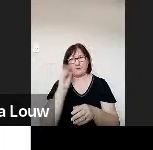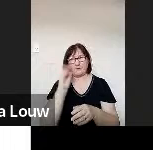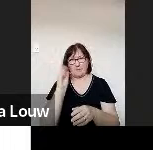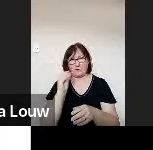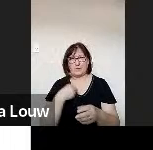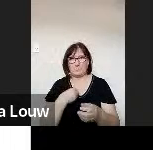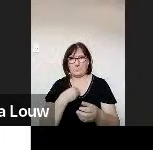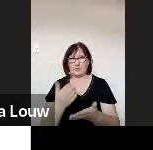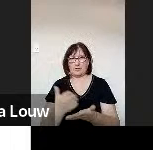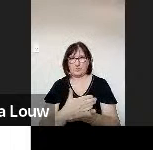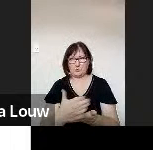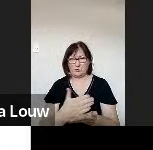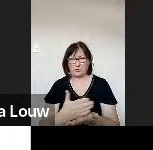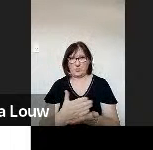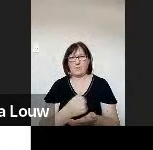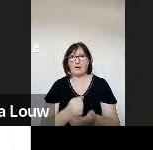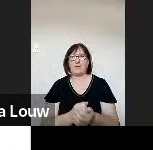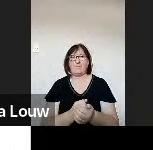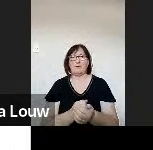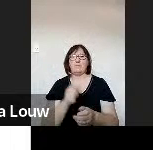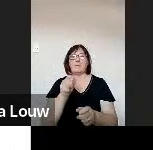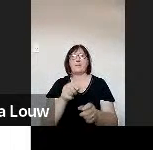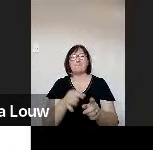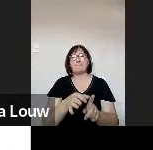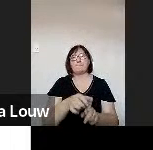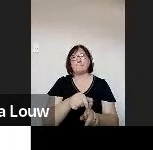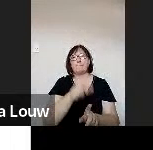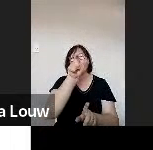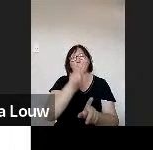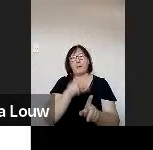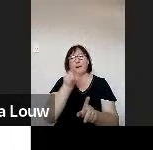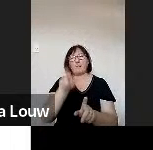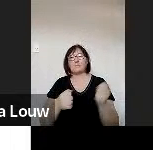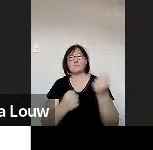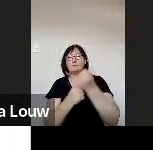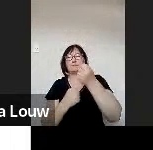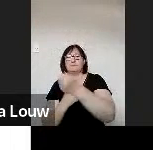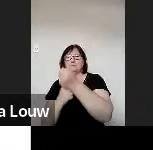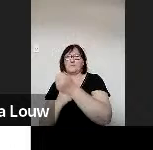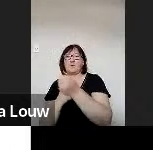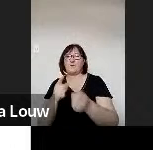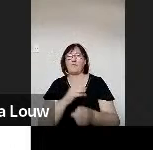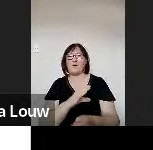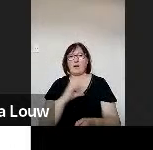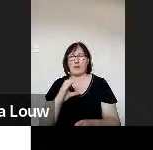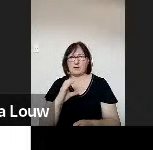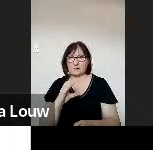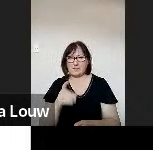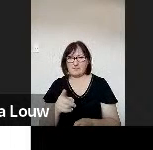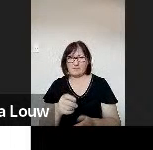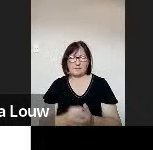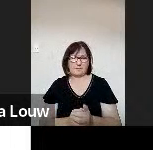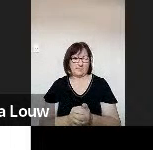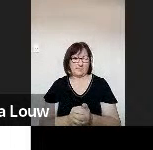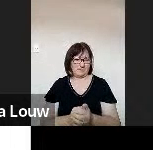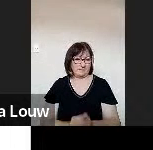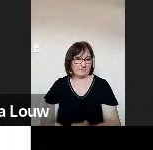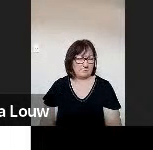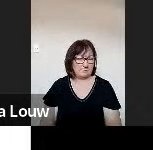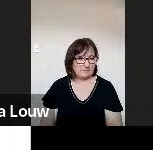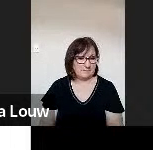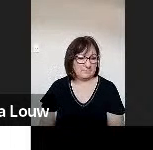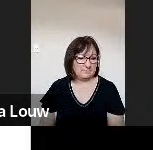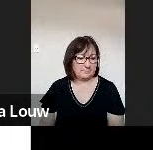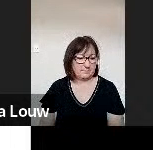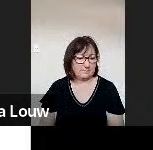important pillars of customs, alongside rules of origin, and valuation. Hence